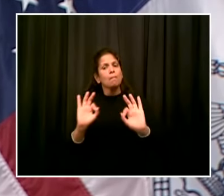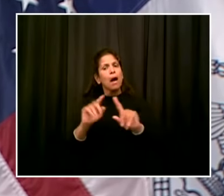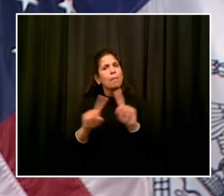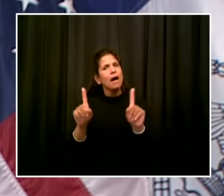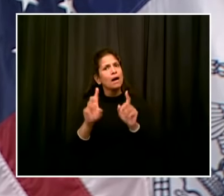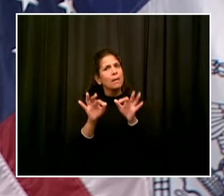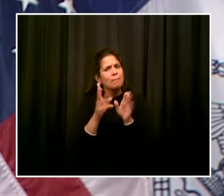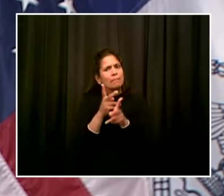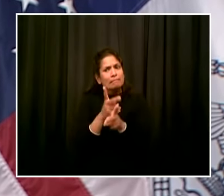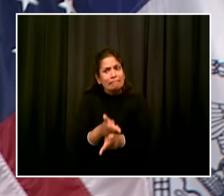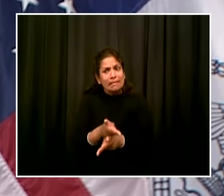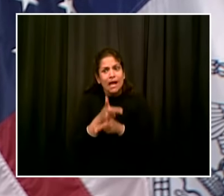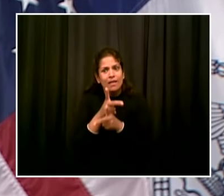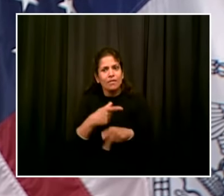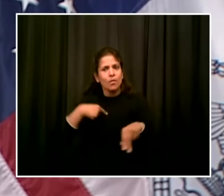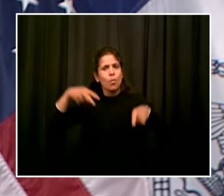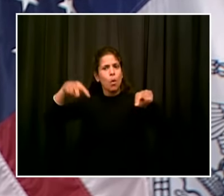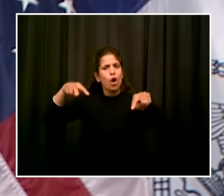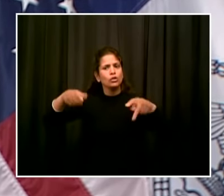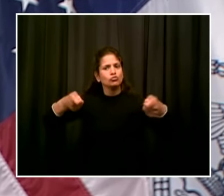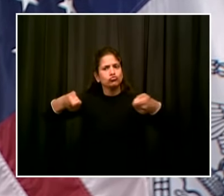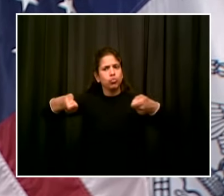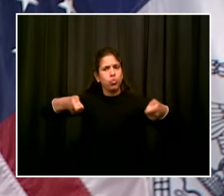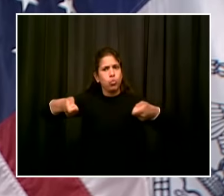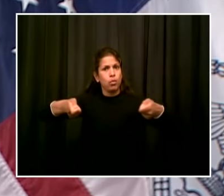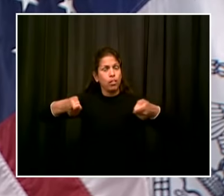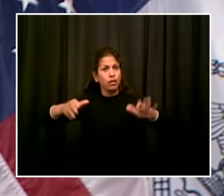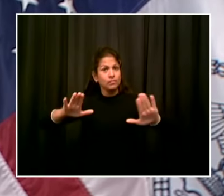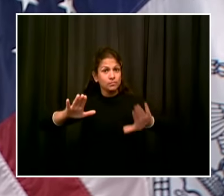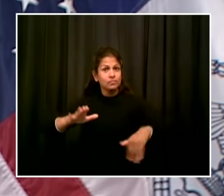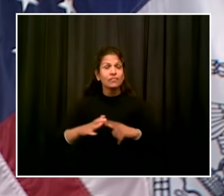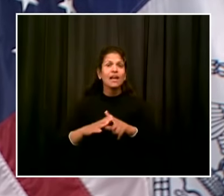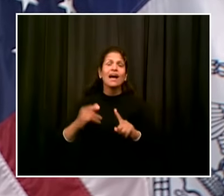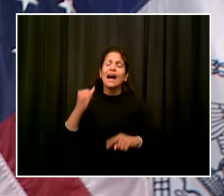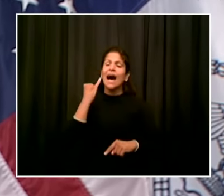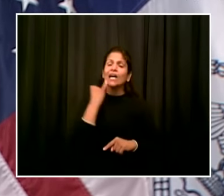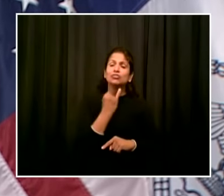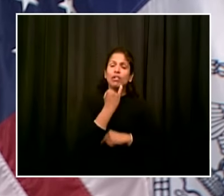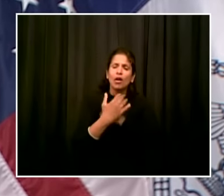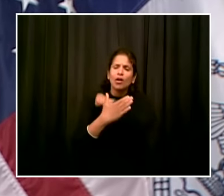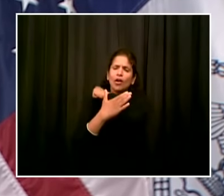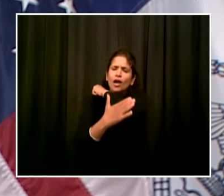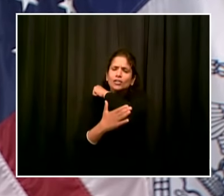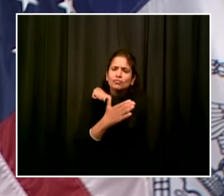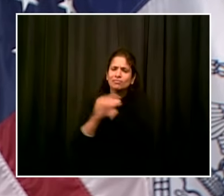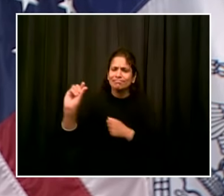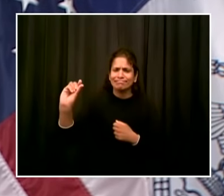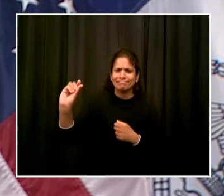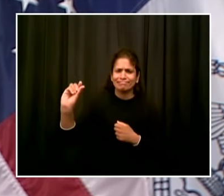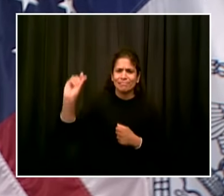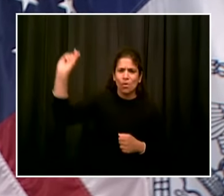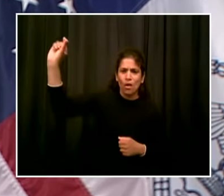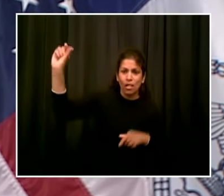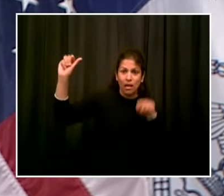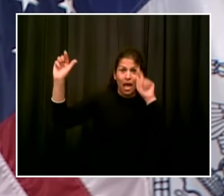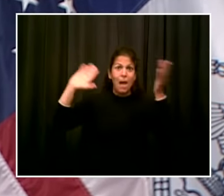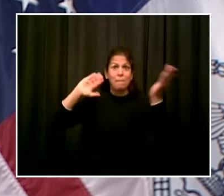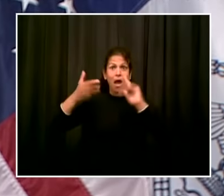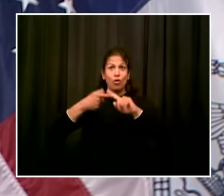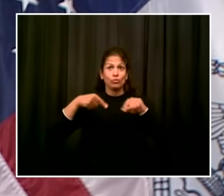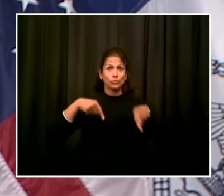think our approach would be particularly cautious. We also have just the space realities in schools to think about. So although I've seen